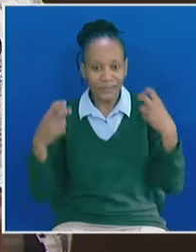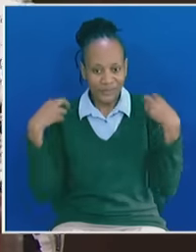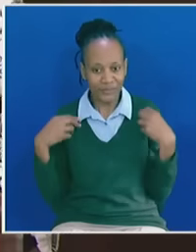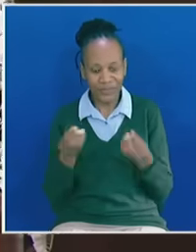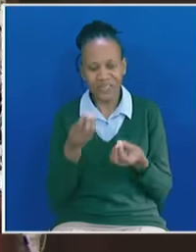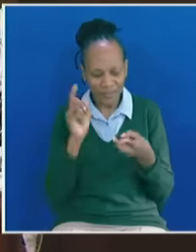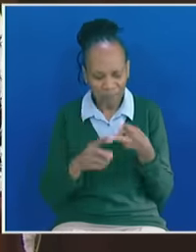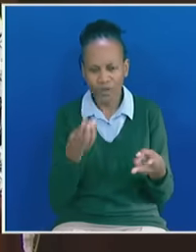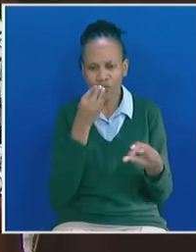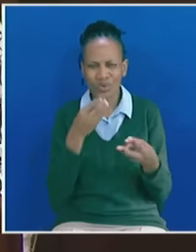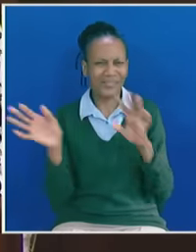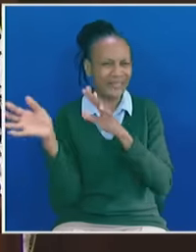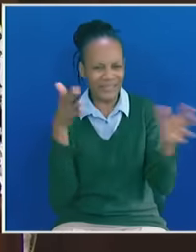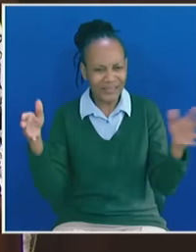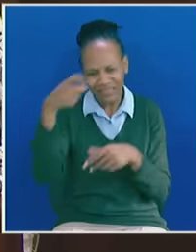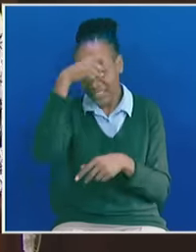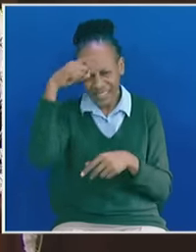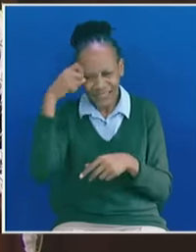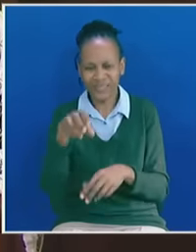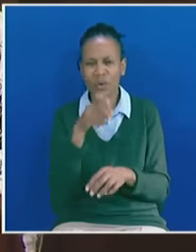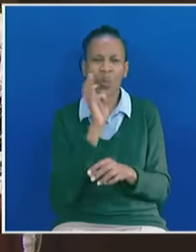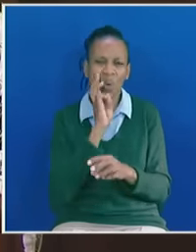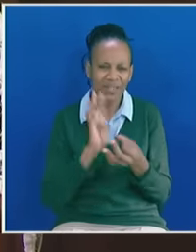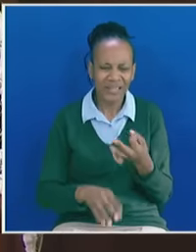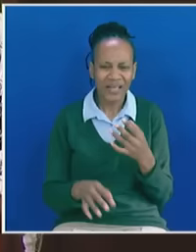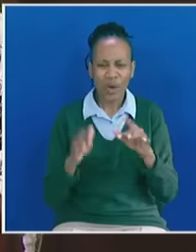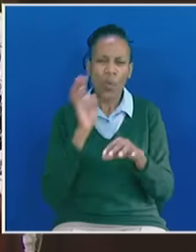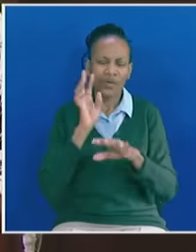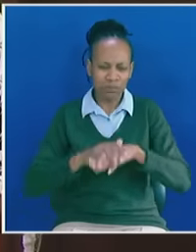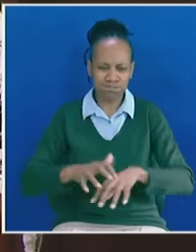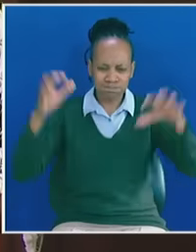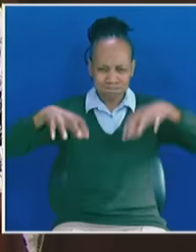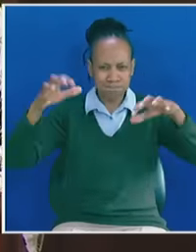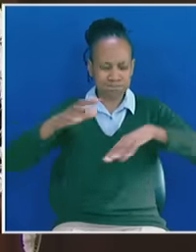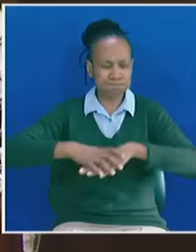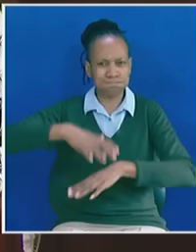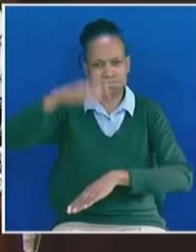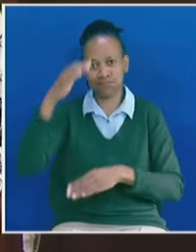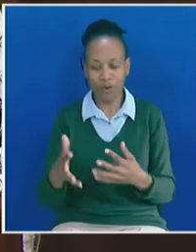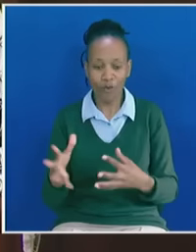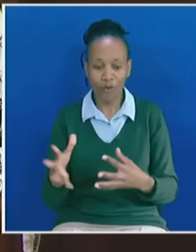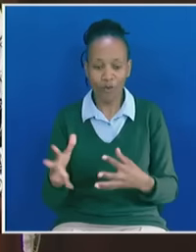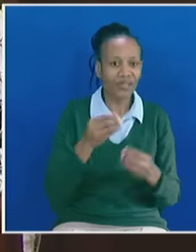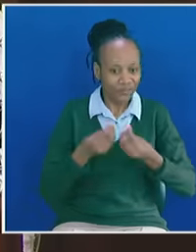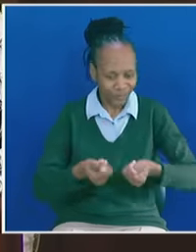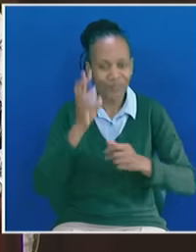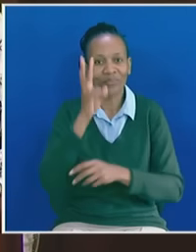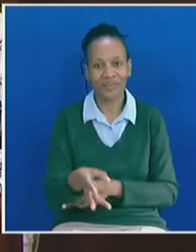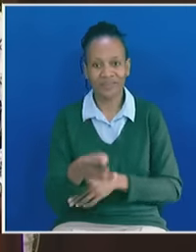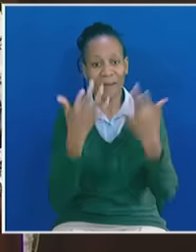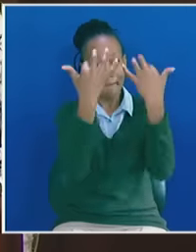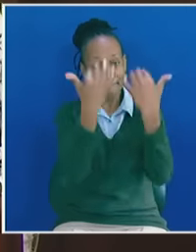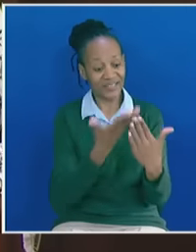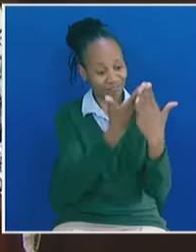prices, of heat waves and water scarcity, and sometimes floods as well as fires. This budget, which is about policy and